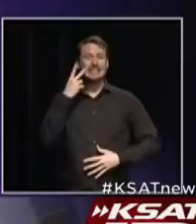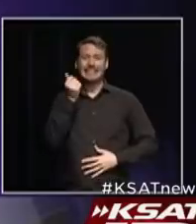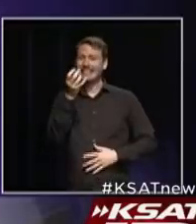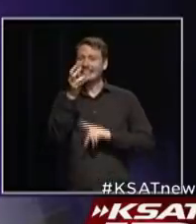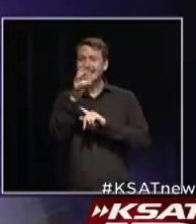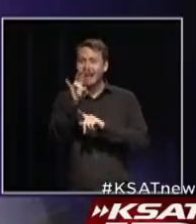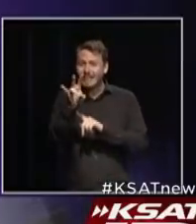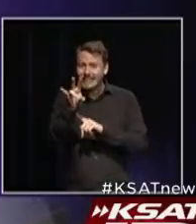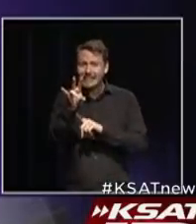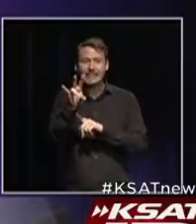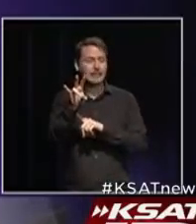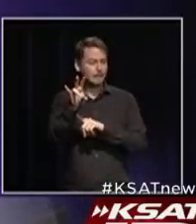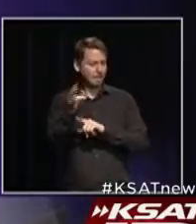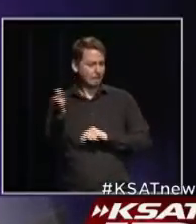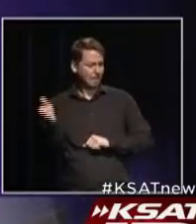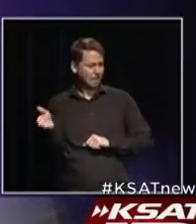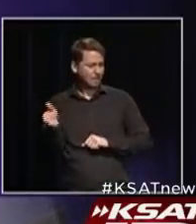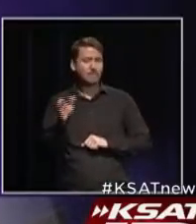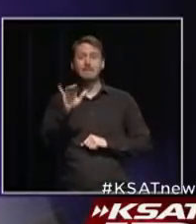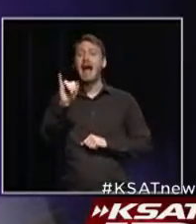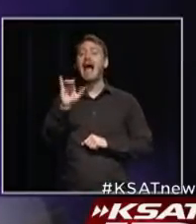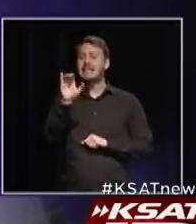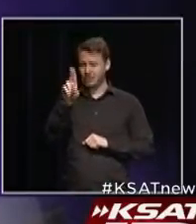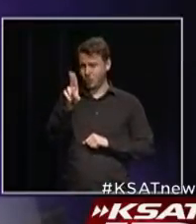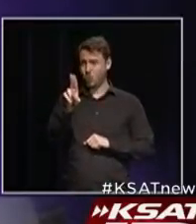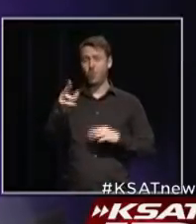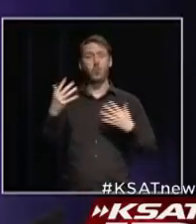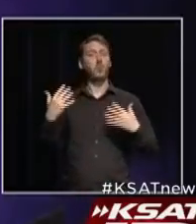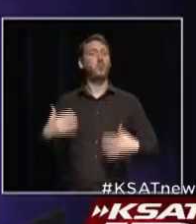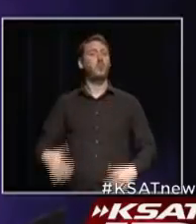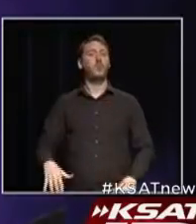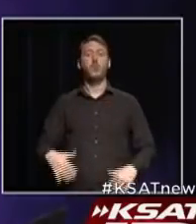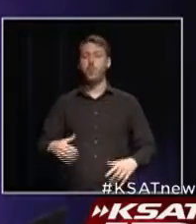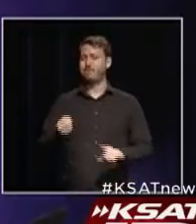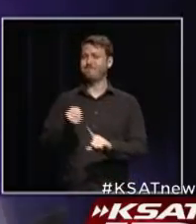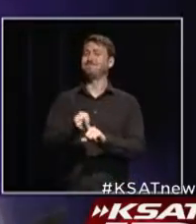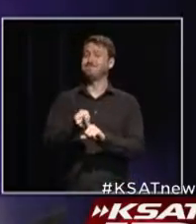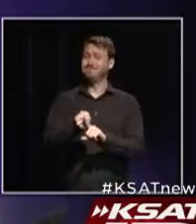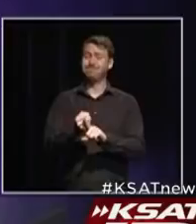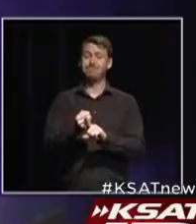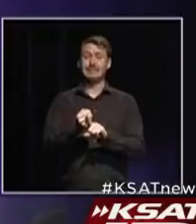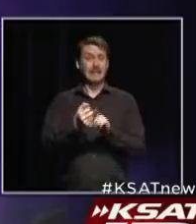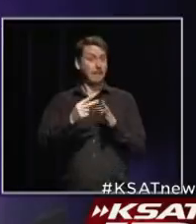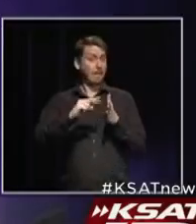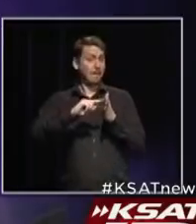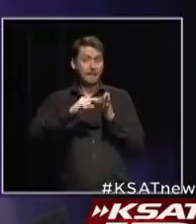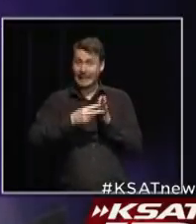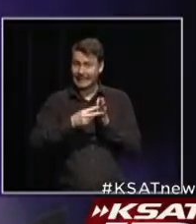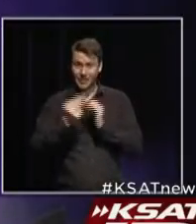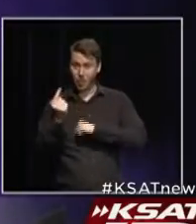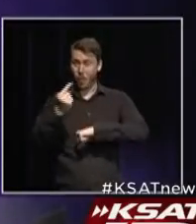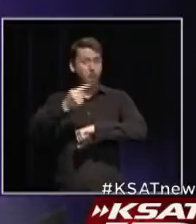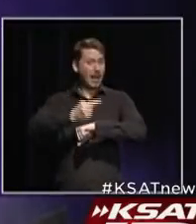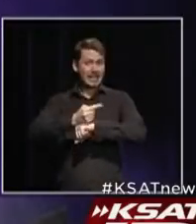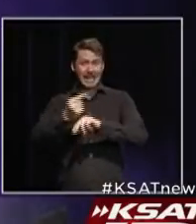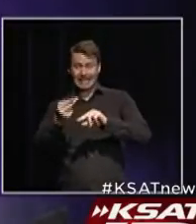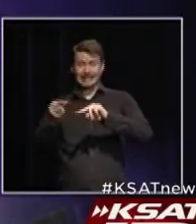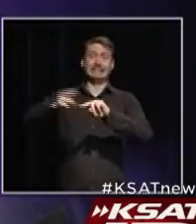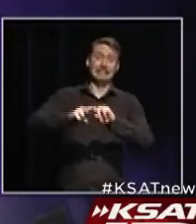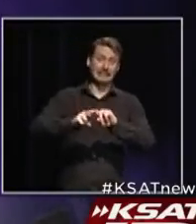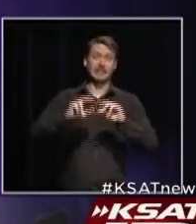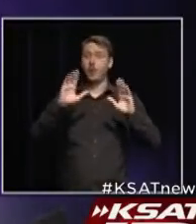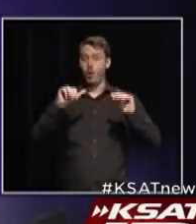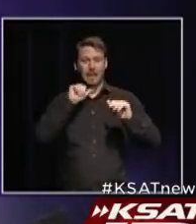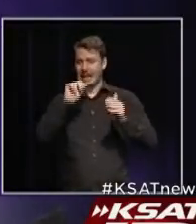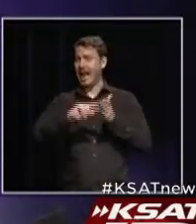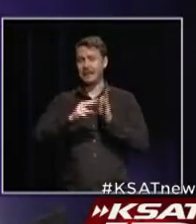17 are in ICU, which I don't know what that means for one day. Hopefully that doesn't mean more and more people